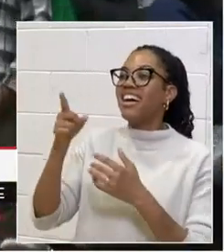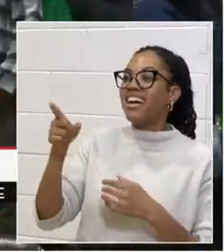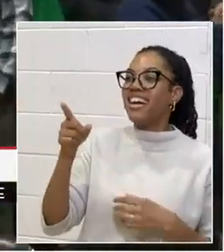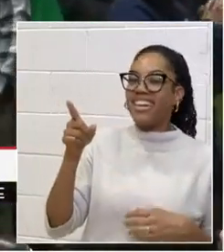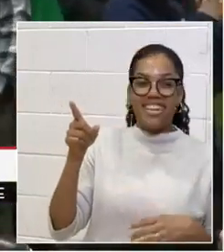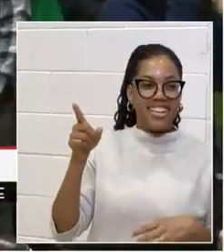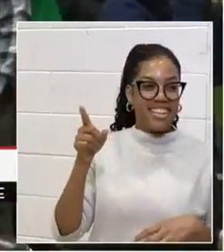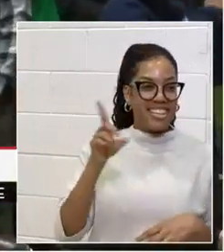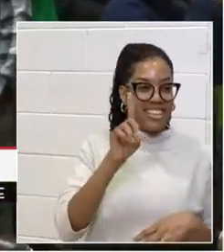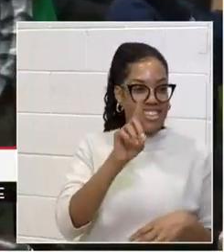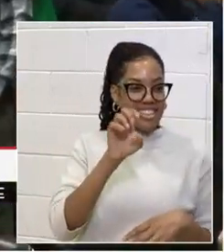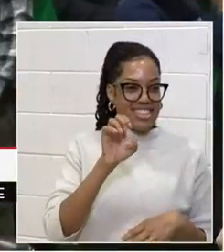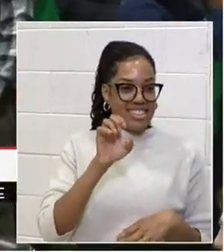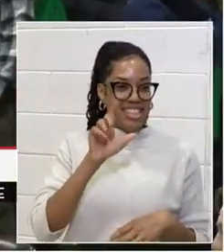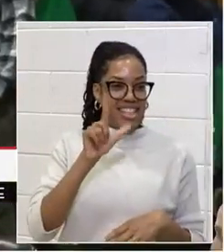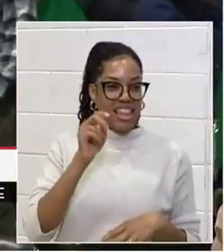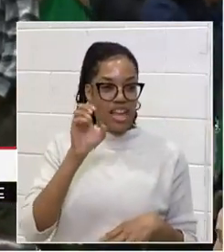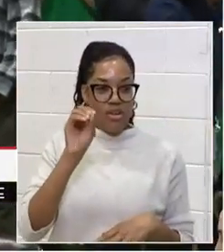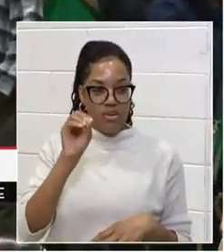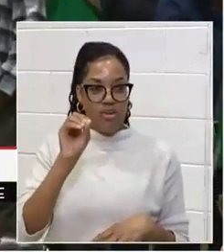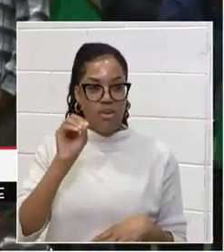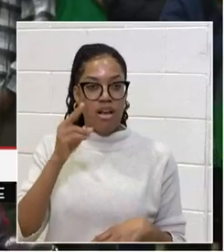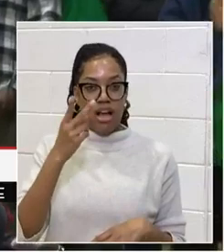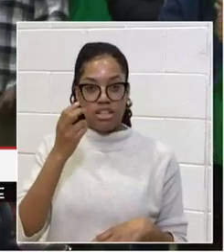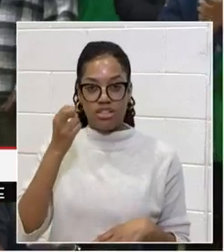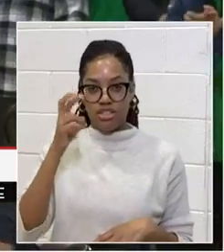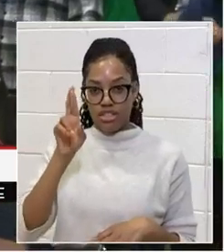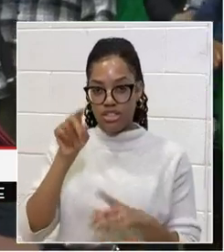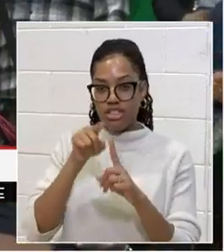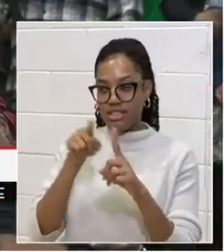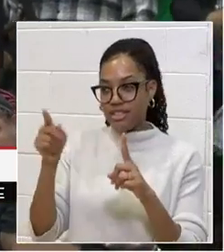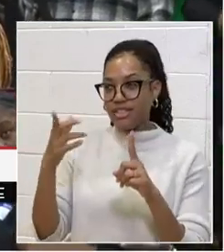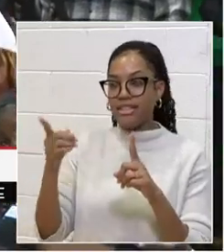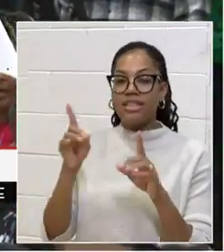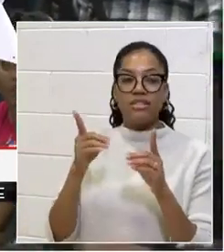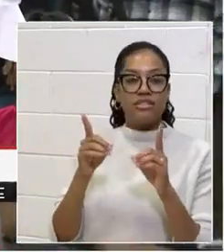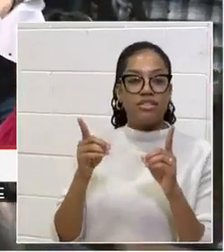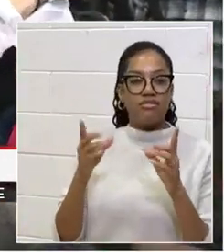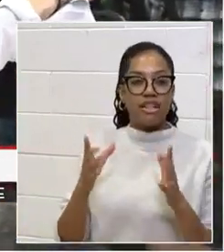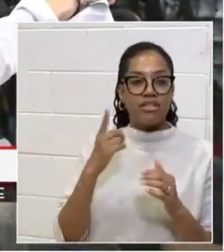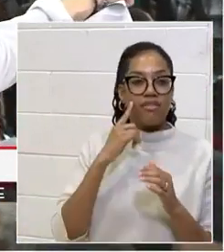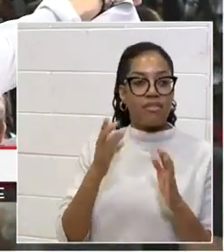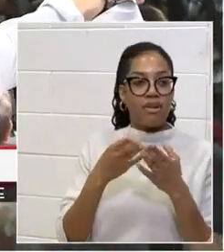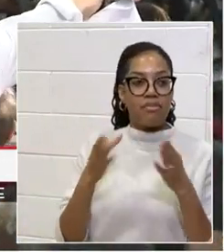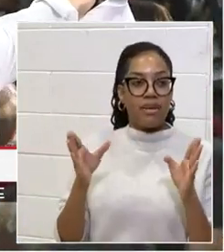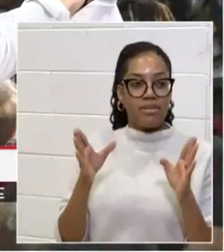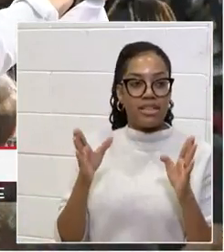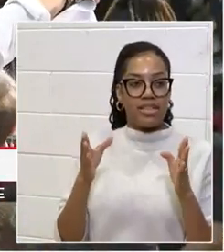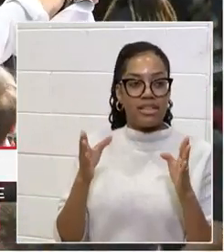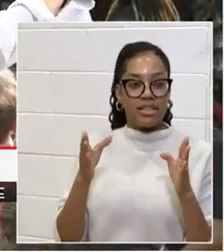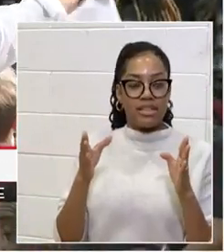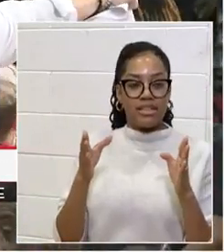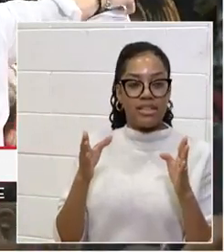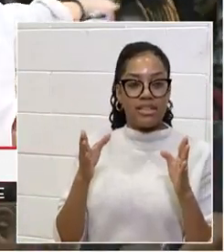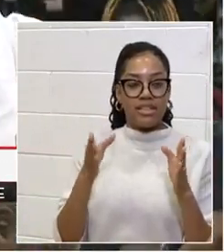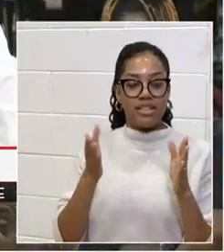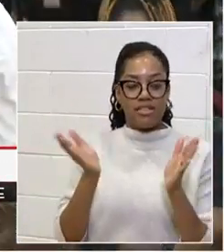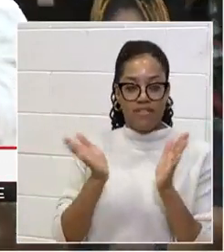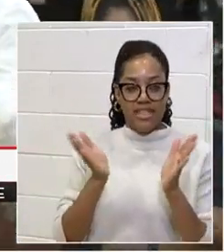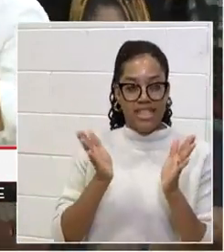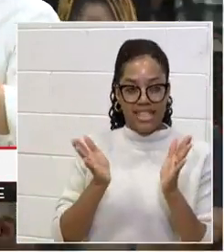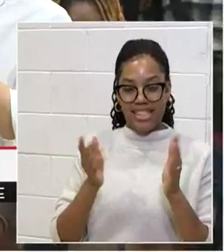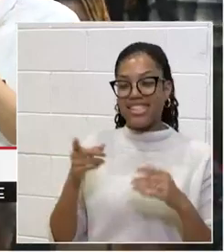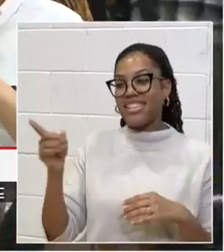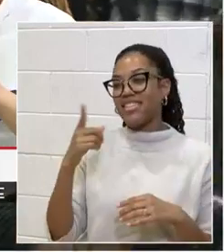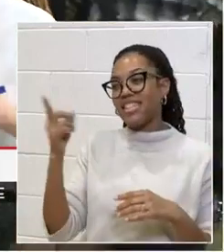Delano. Director Hunter, the director of the Department of General Services. He's the reason why you're feeling cool right now. So thank him on the way